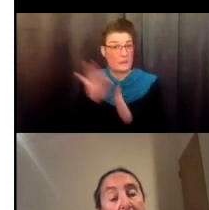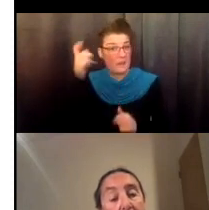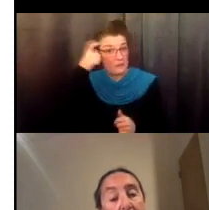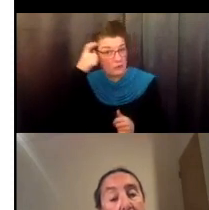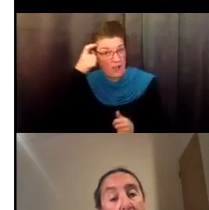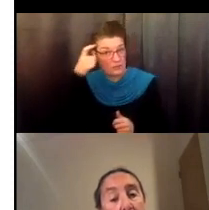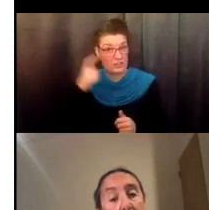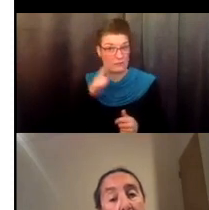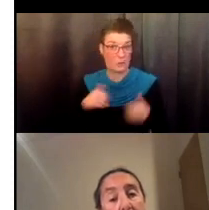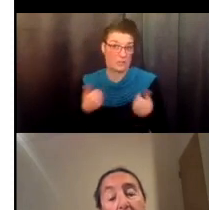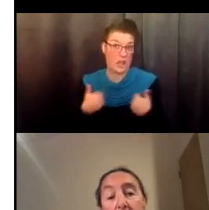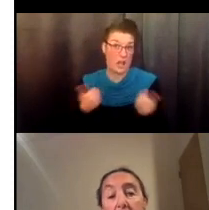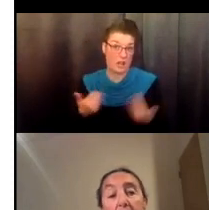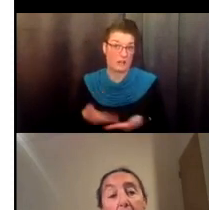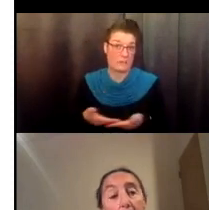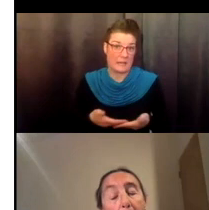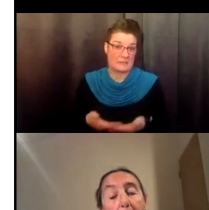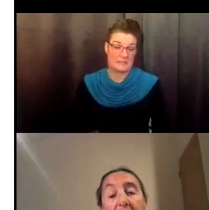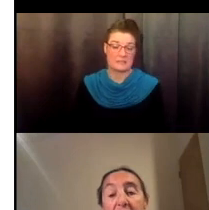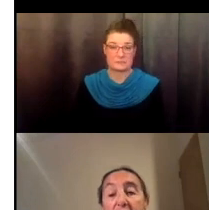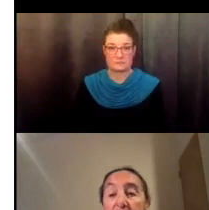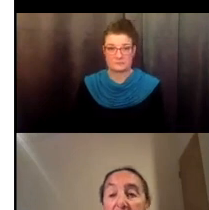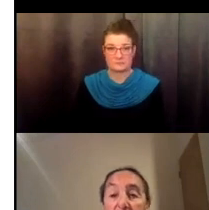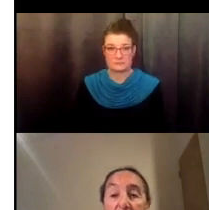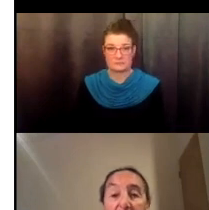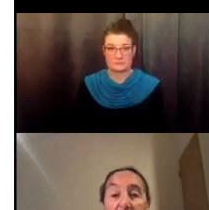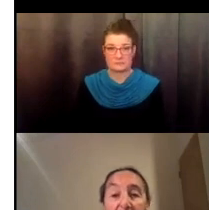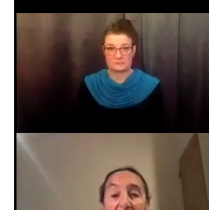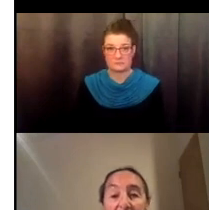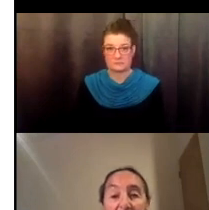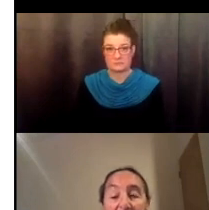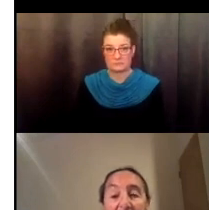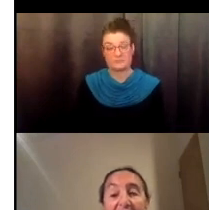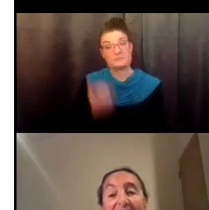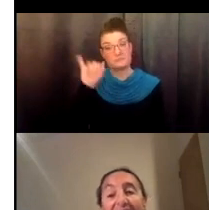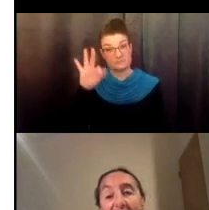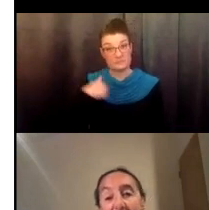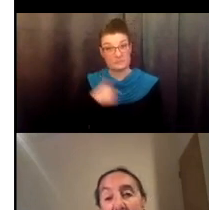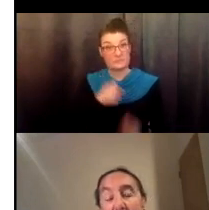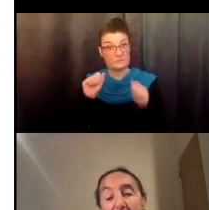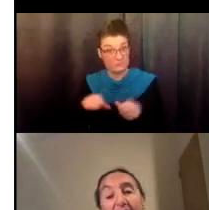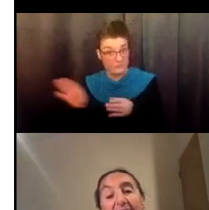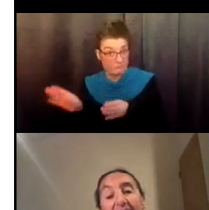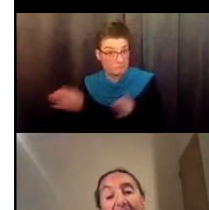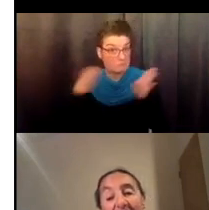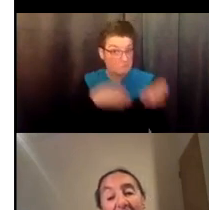in very, very young babies. If we can transition to clean,